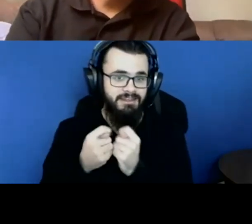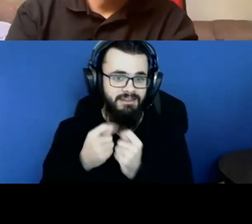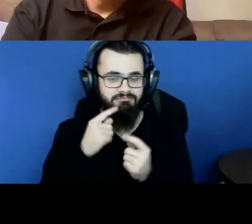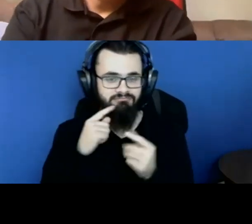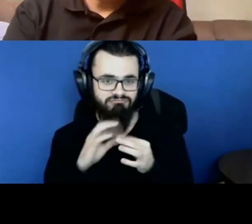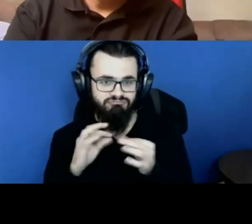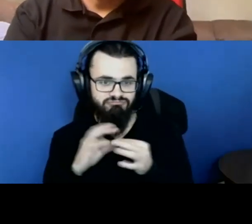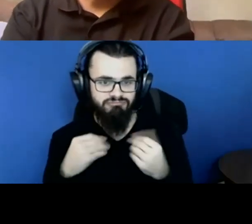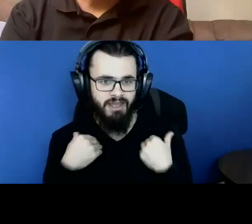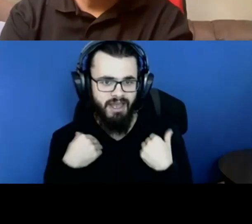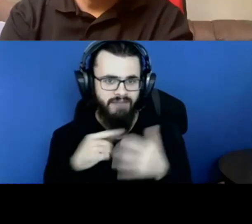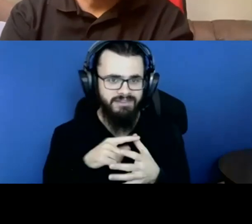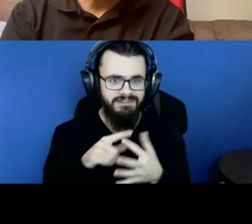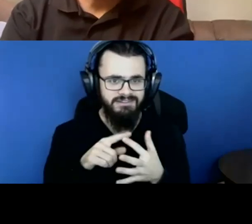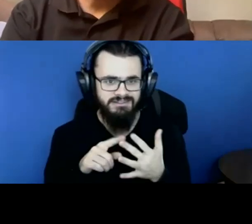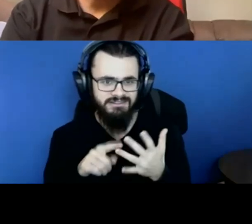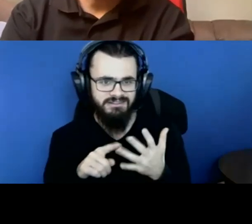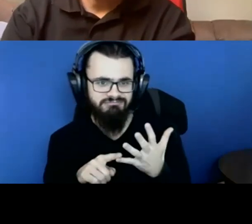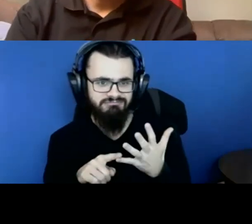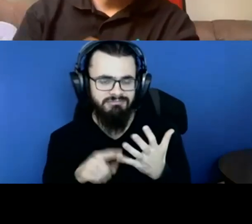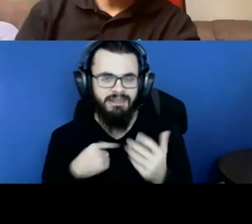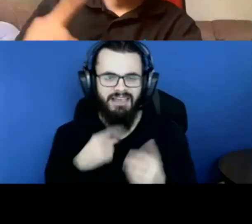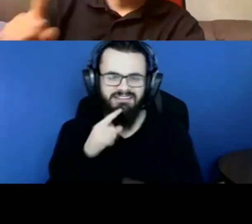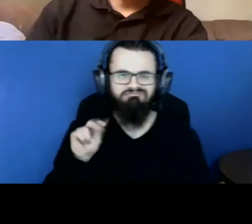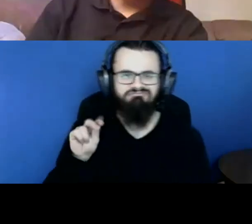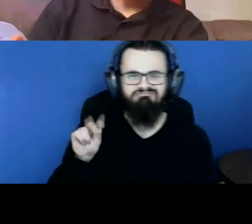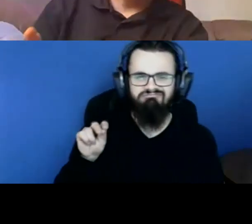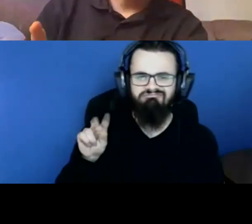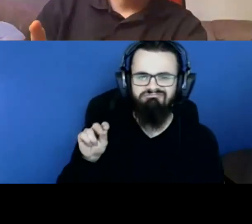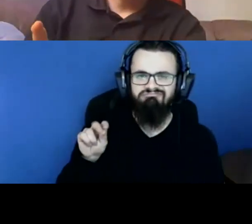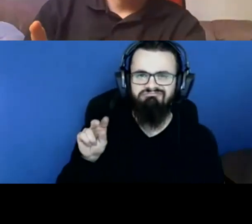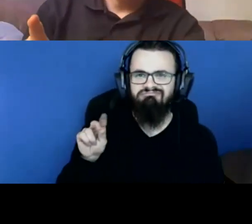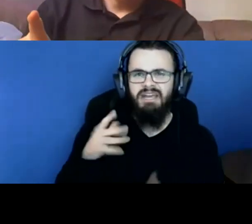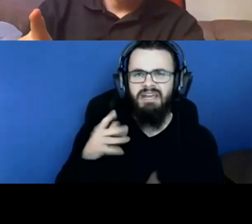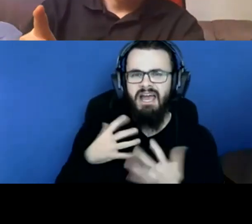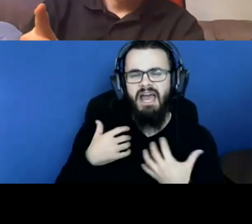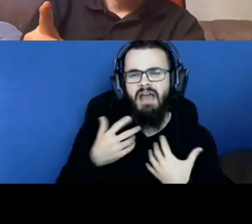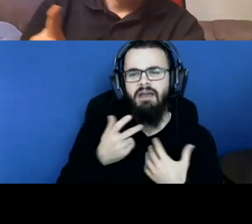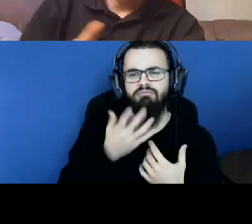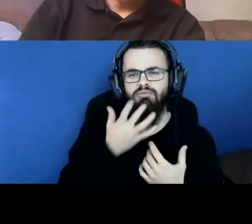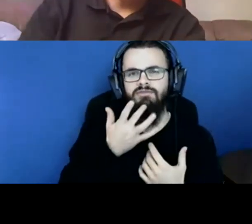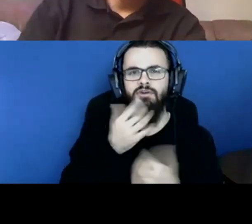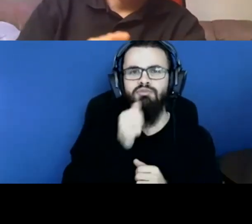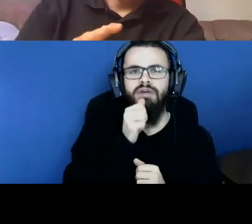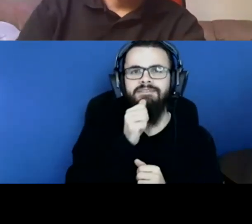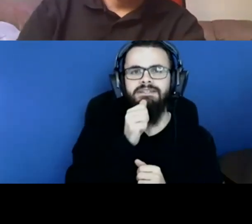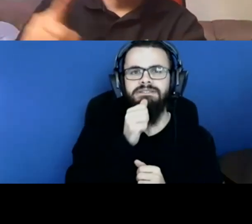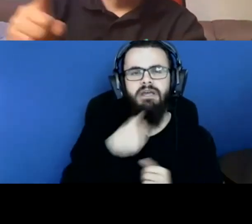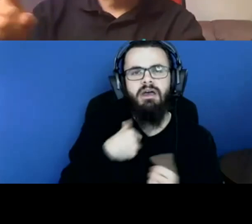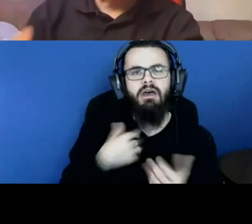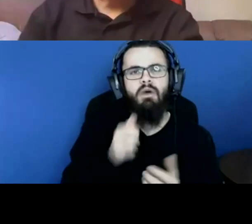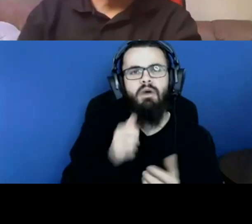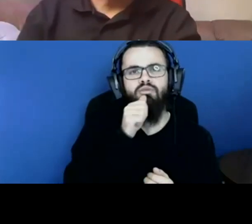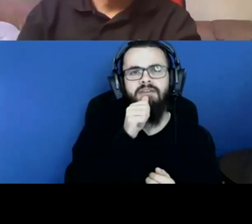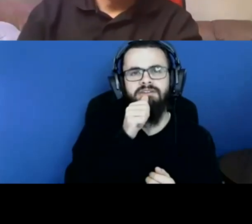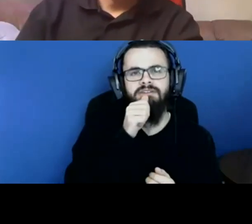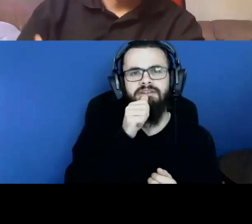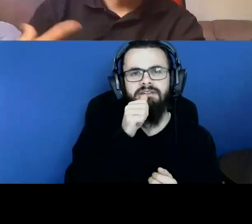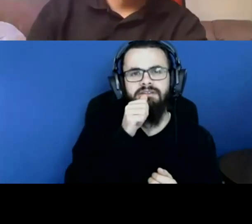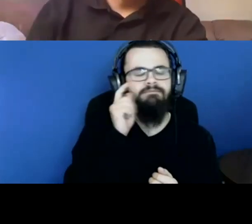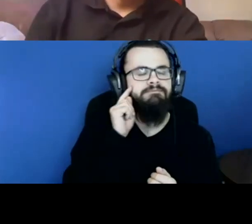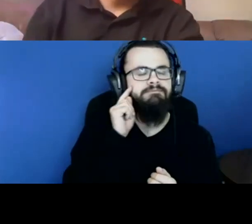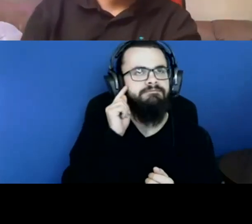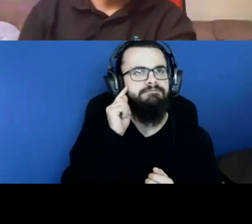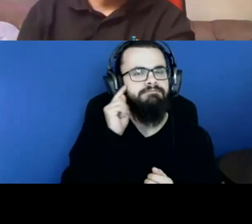no, I want my privacy. But I remembered, I want protection.